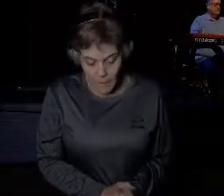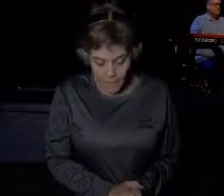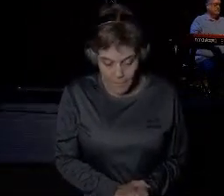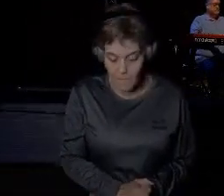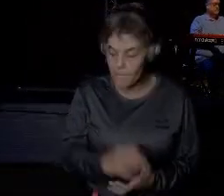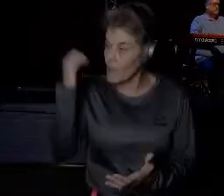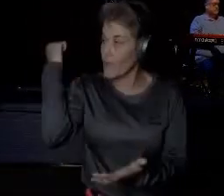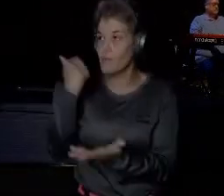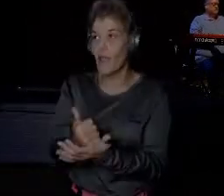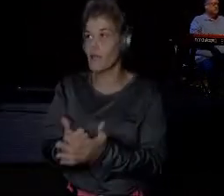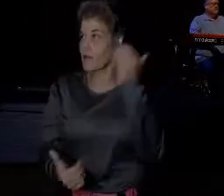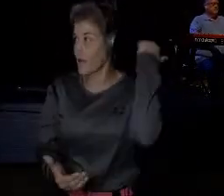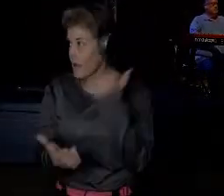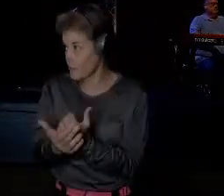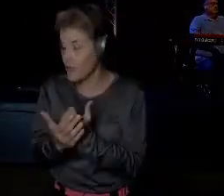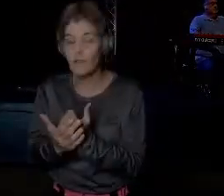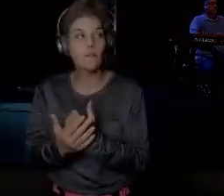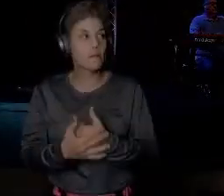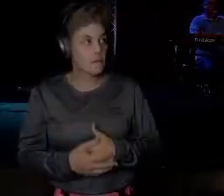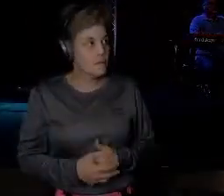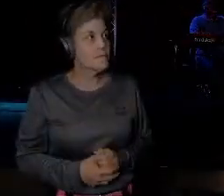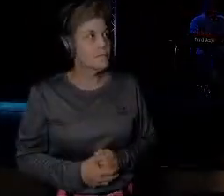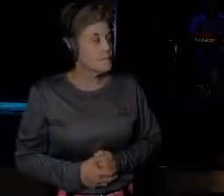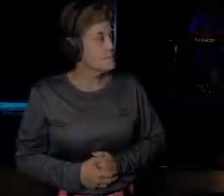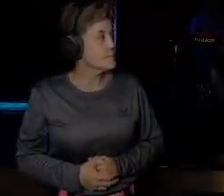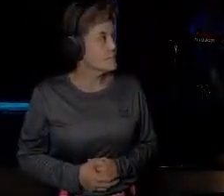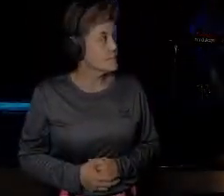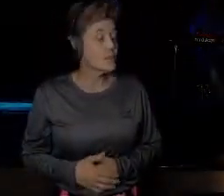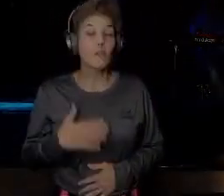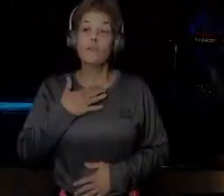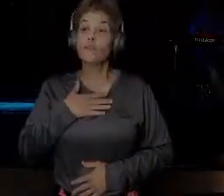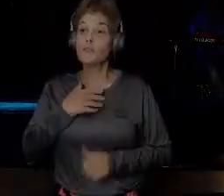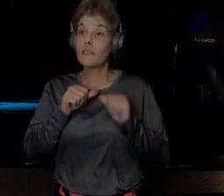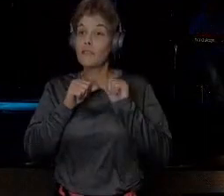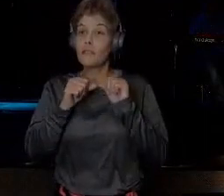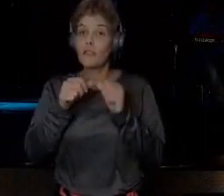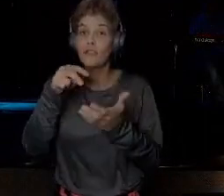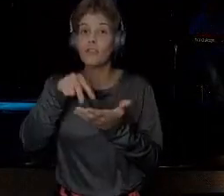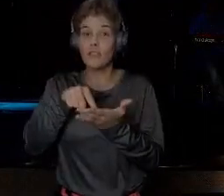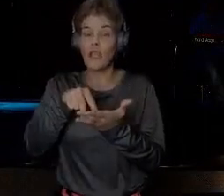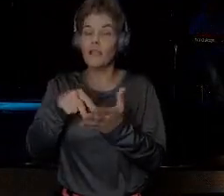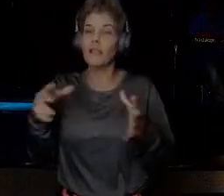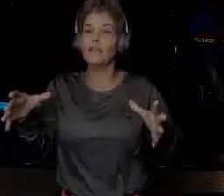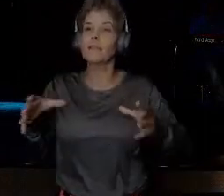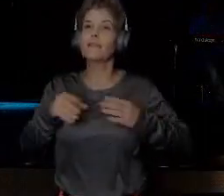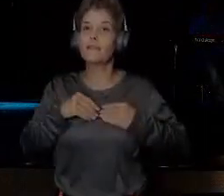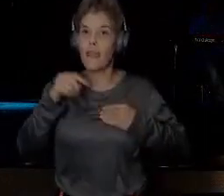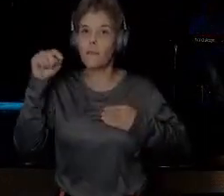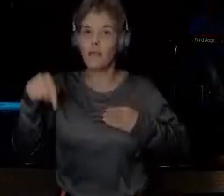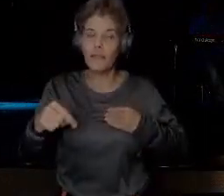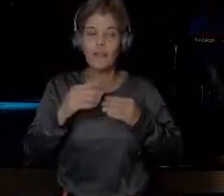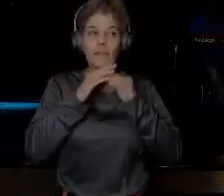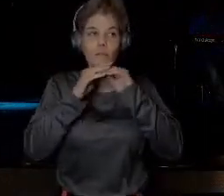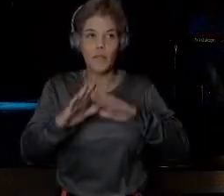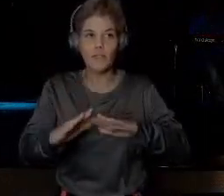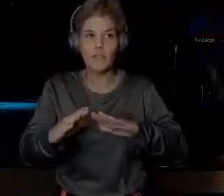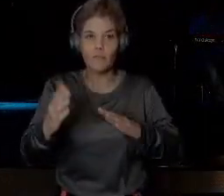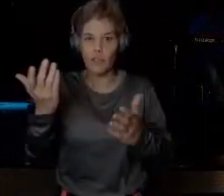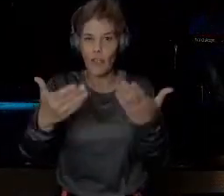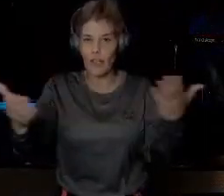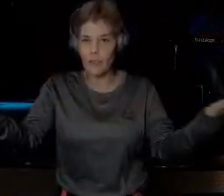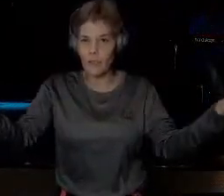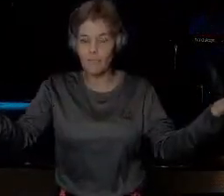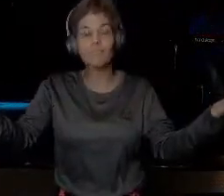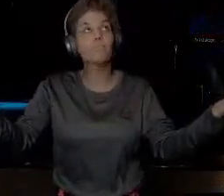Amen. Amen. Yeah, as you just remain standing, would you just hold your hands out and just receive a blessing as we go this morning? May